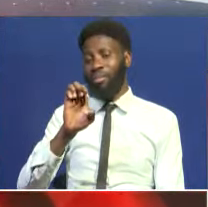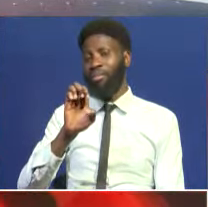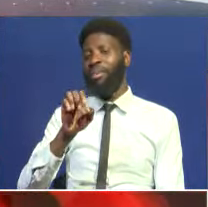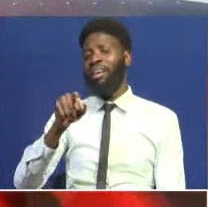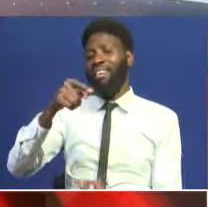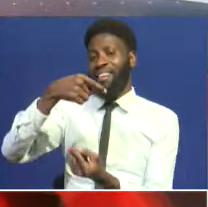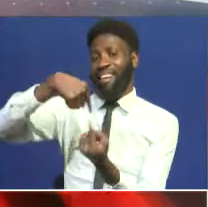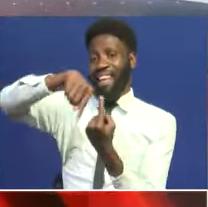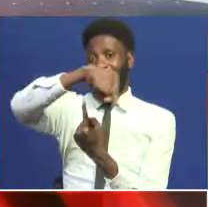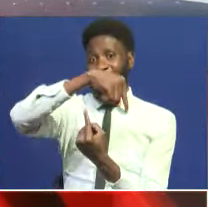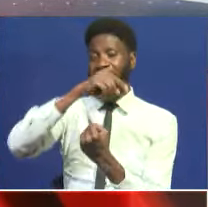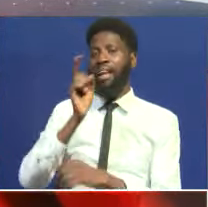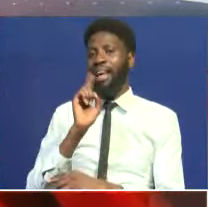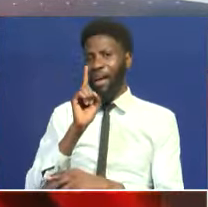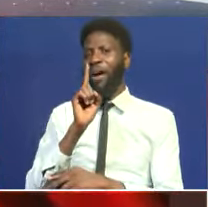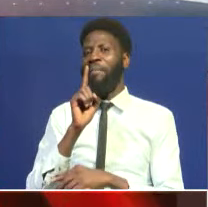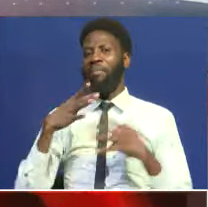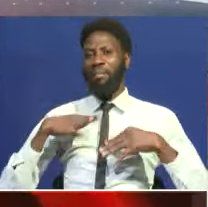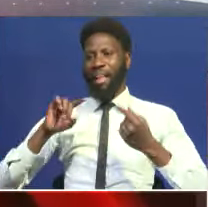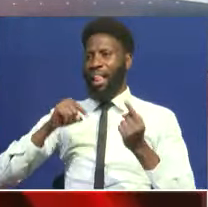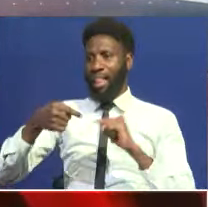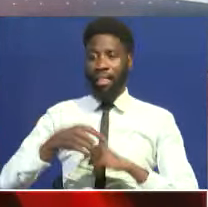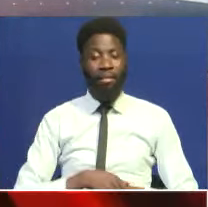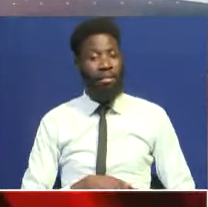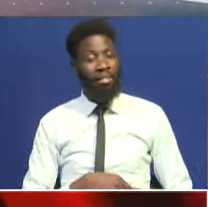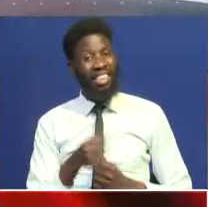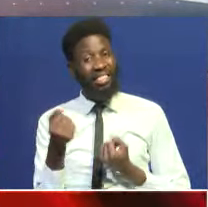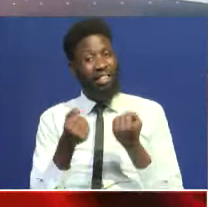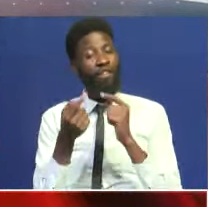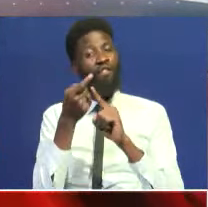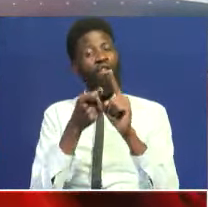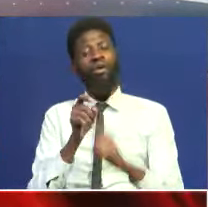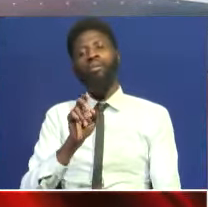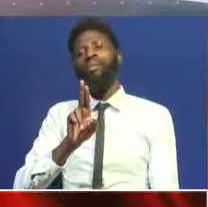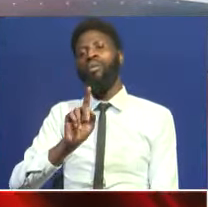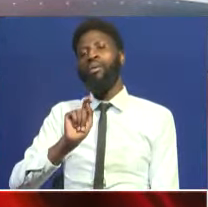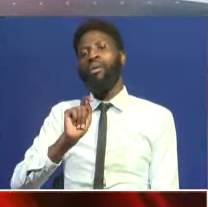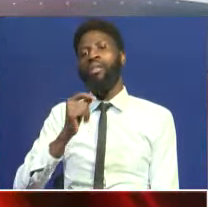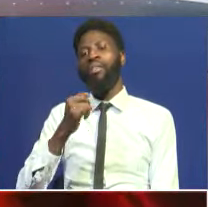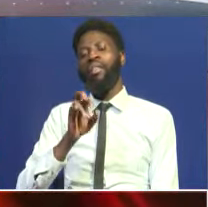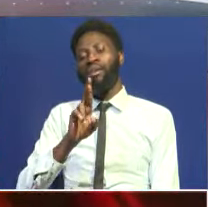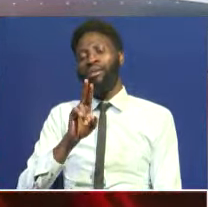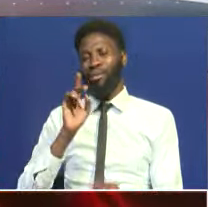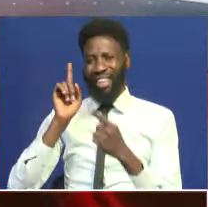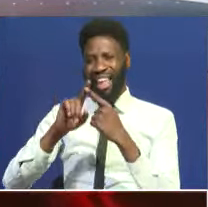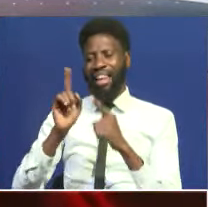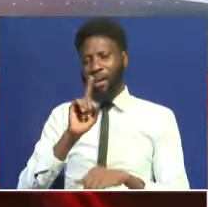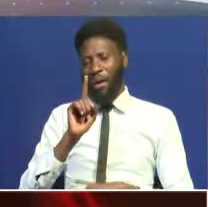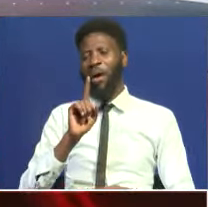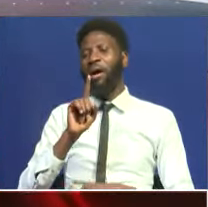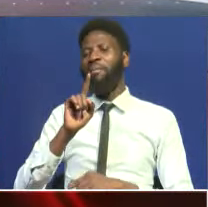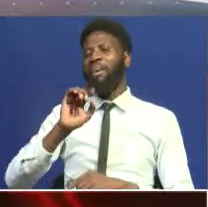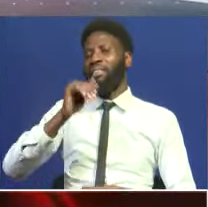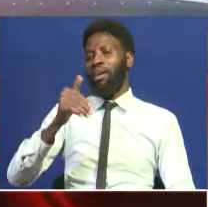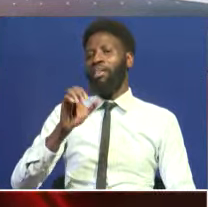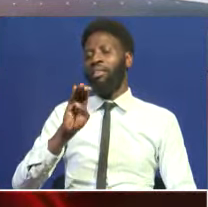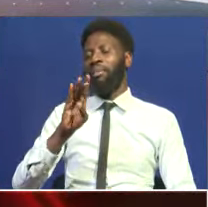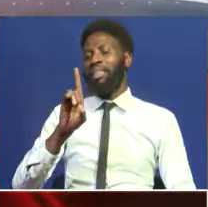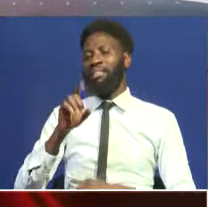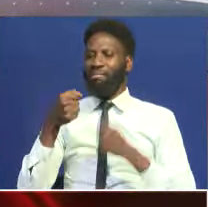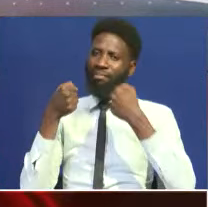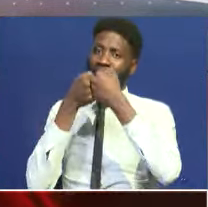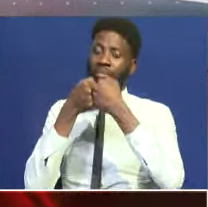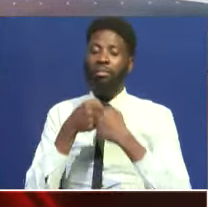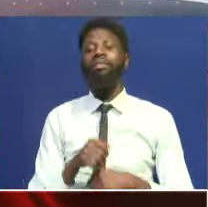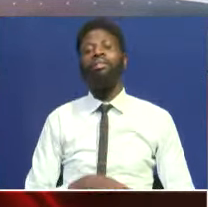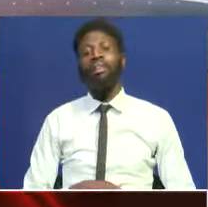traveling from oo to Nairobi CBD reportedly collided with two vehicles along the Route reports indicate that the accident was